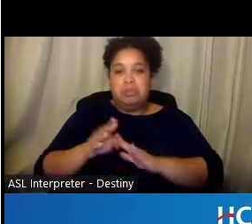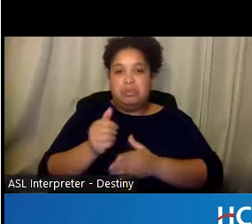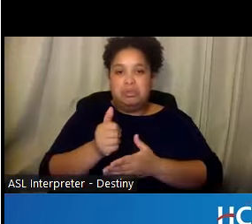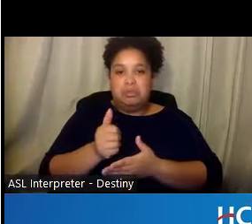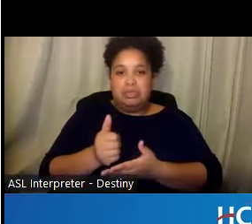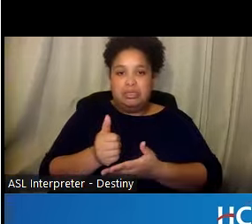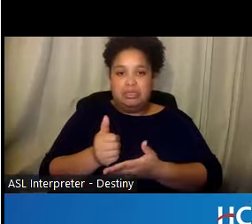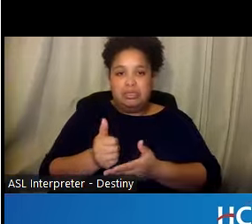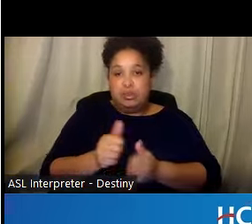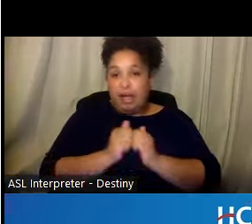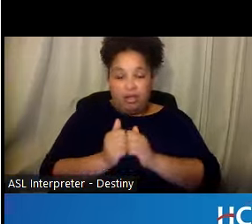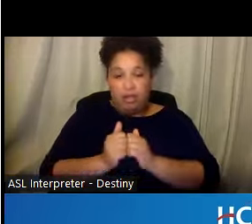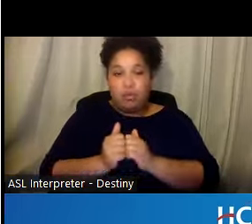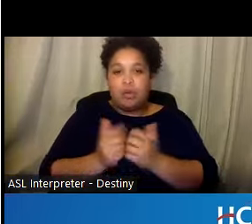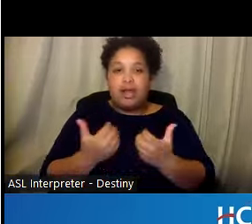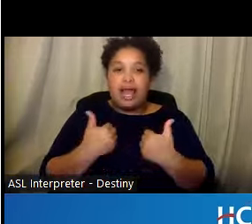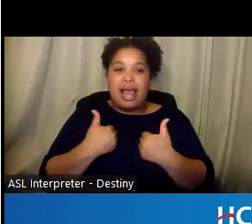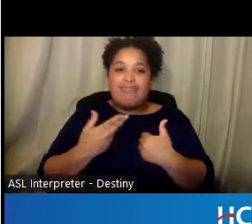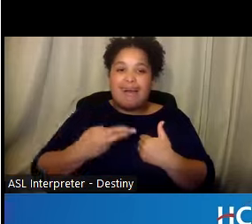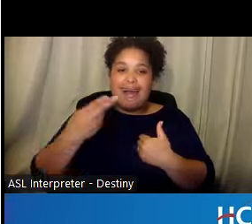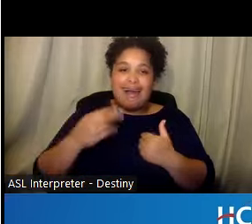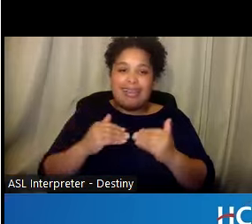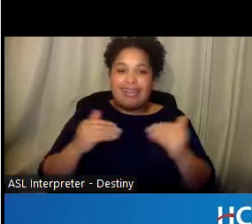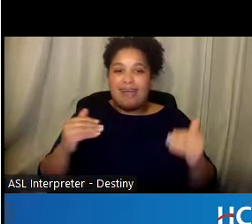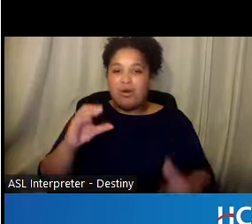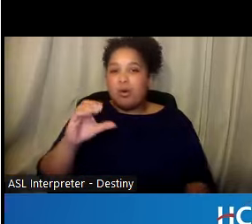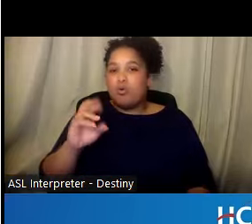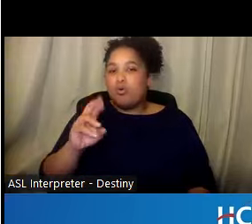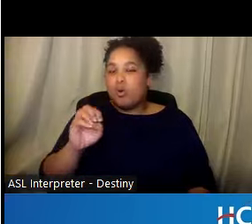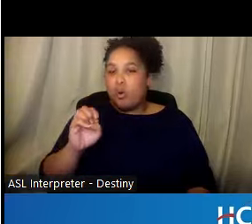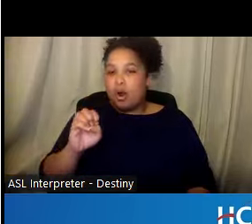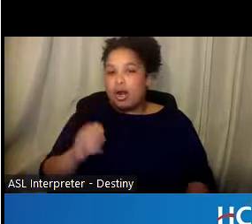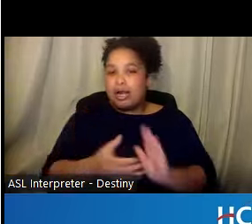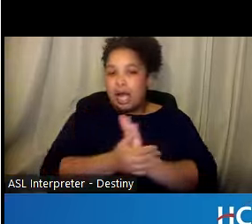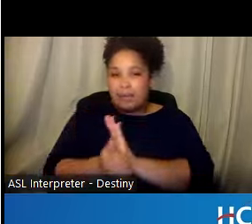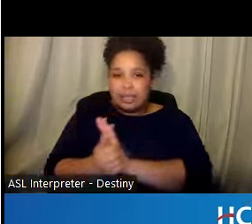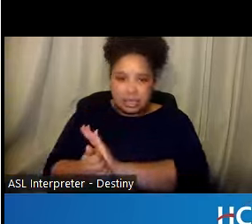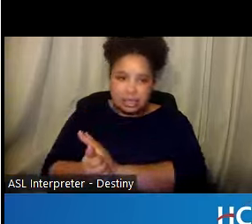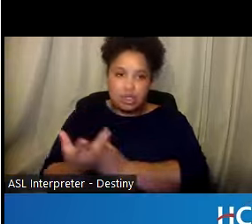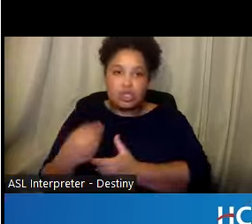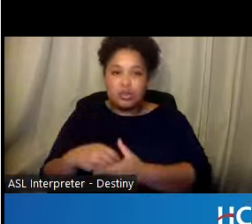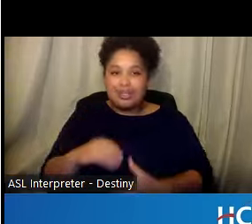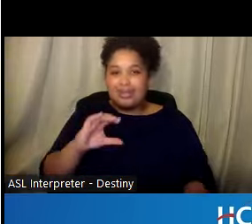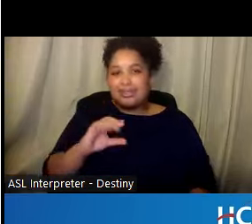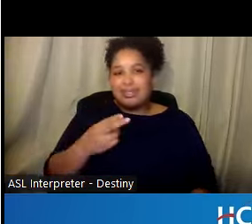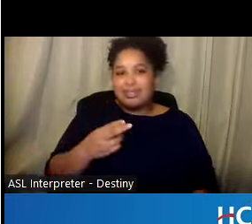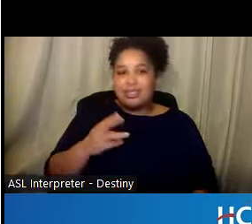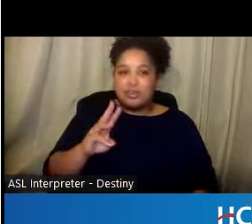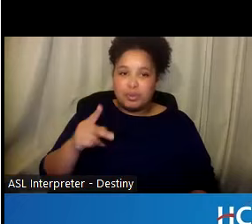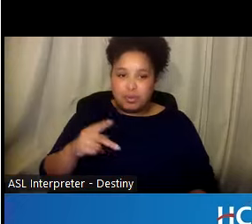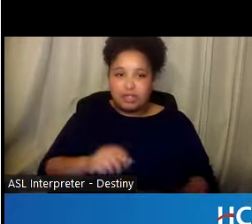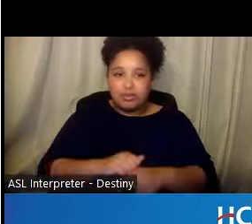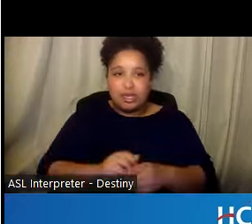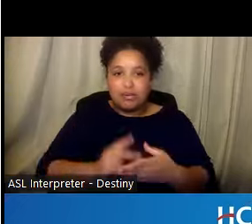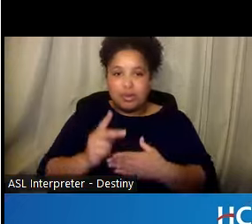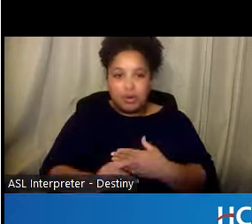core competencies to incorporate into CHWP training programs, including specialty programs like for